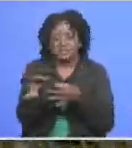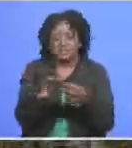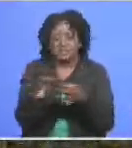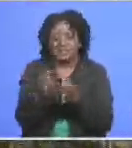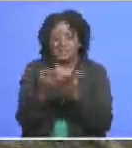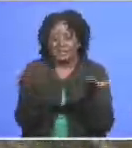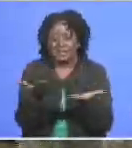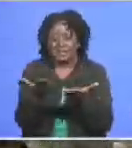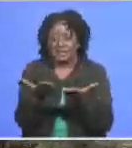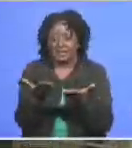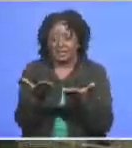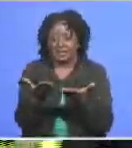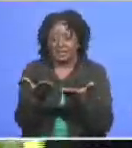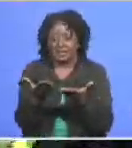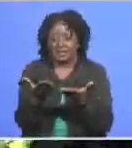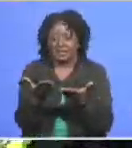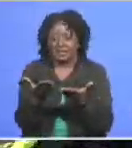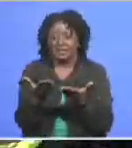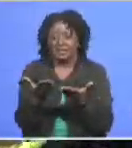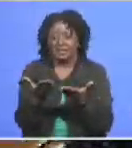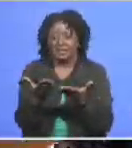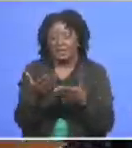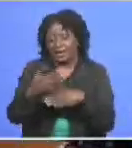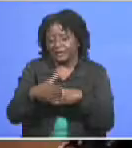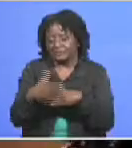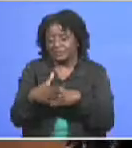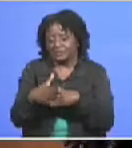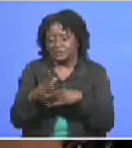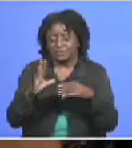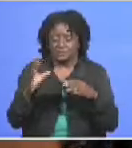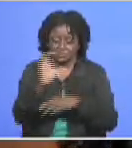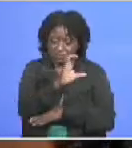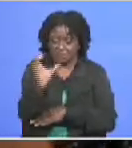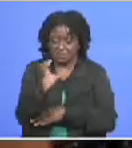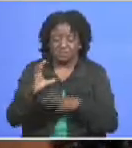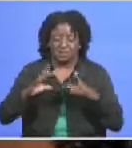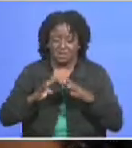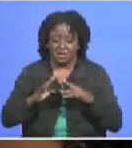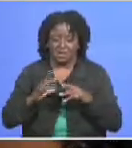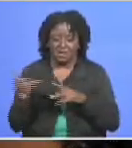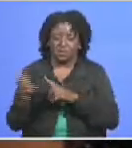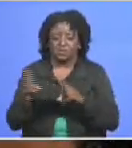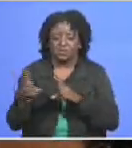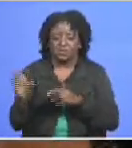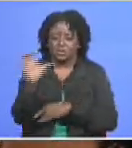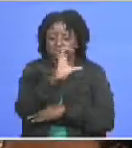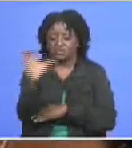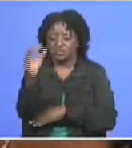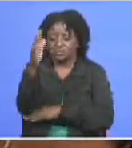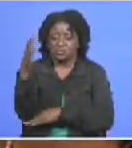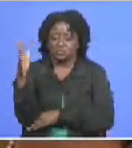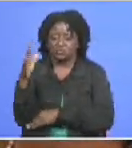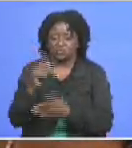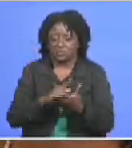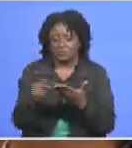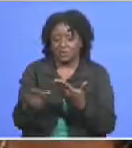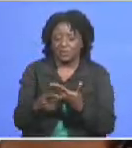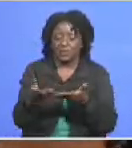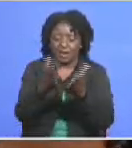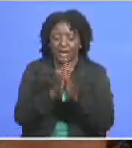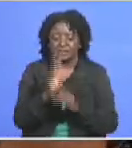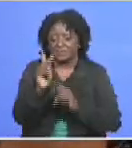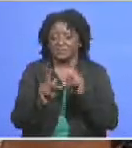Adastra, following the festive season, we're basically doing a Christmas tree drive. We're just asking people to bring their old Christmas trees